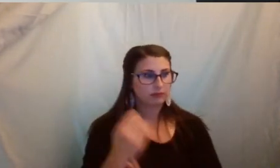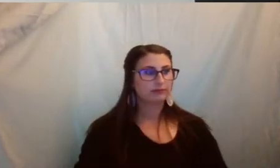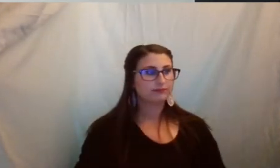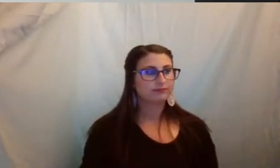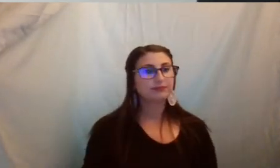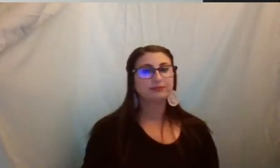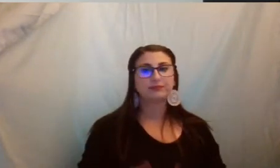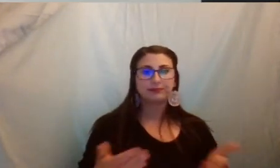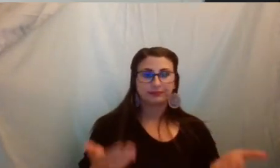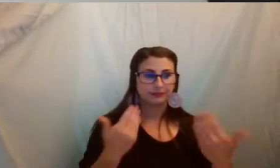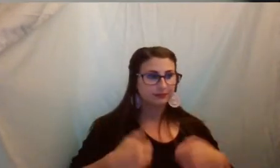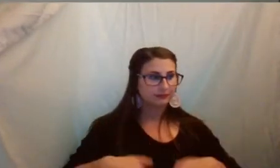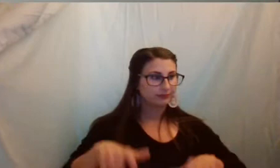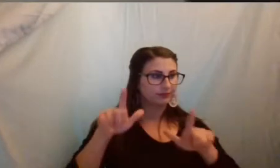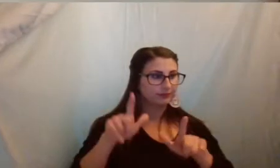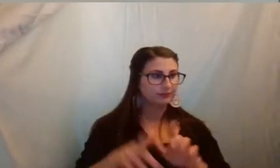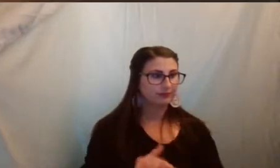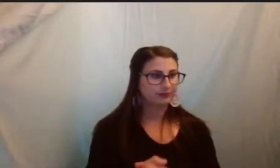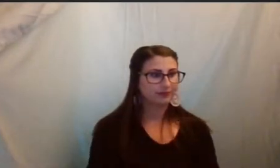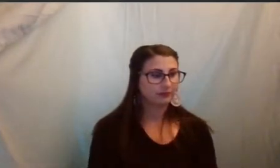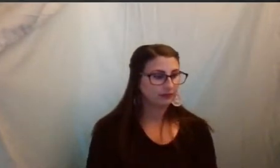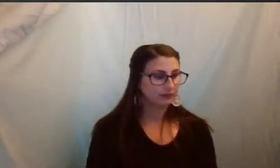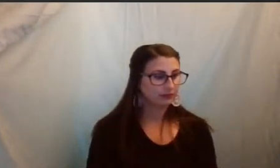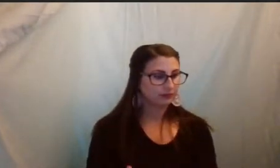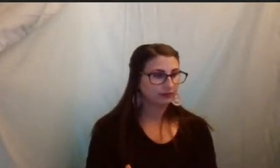All right, next slide.